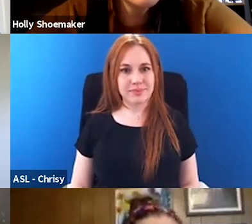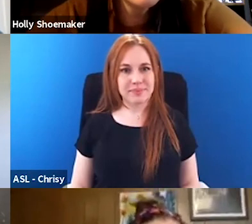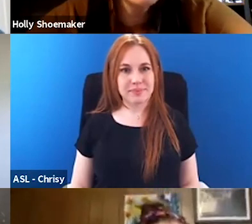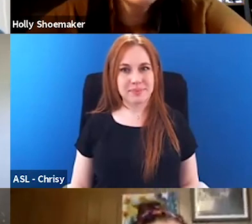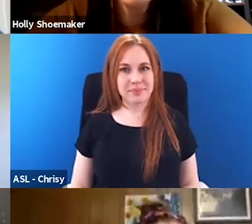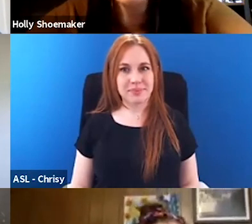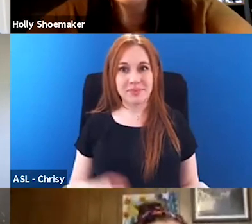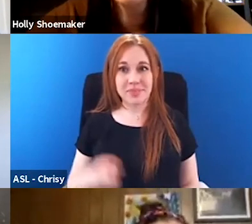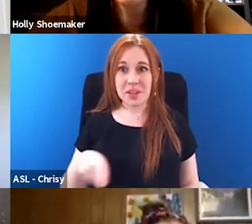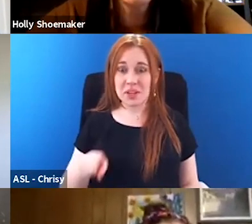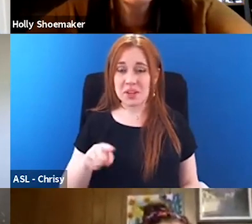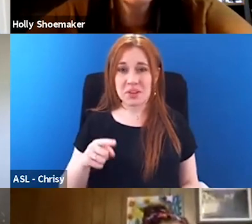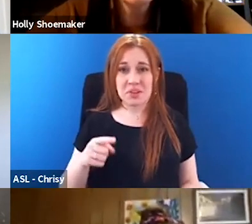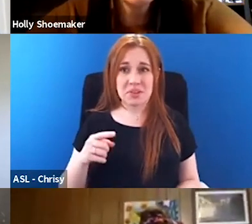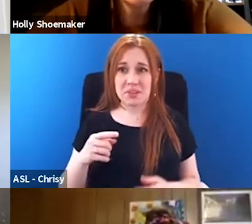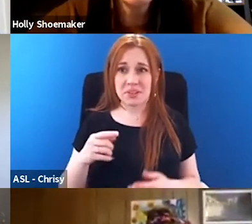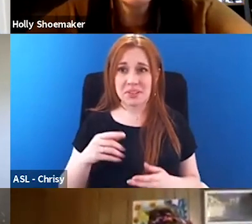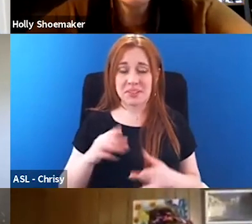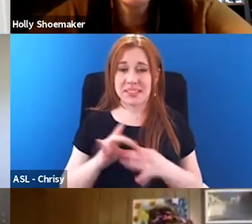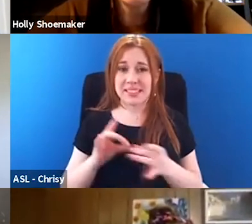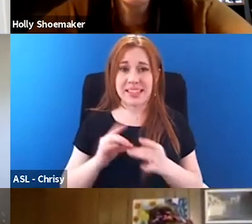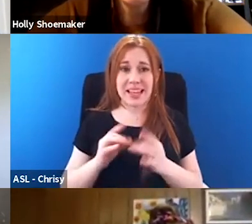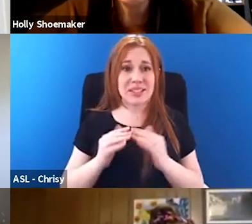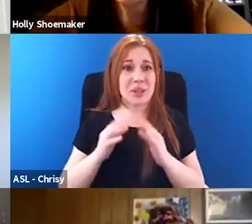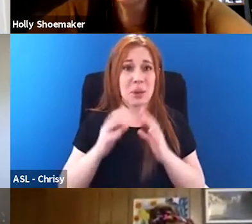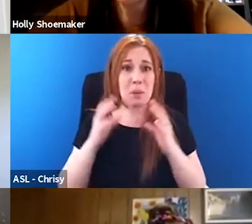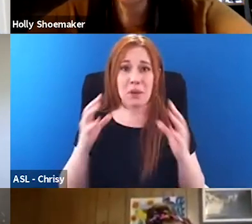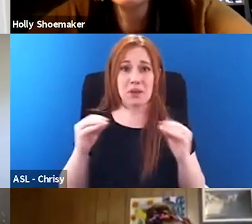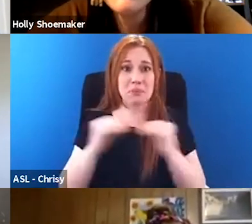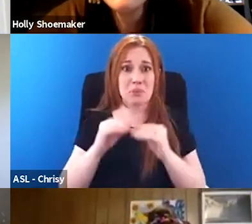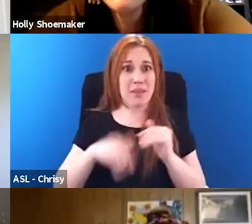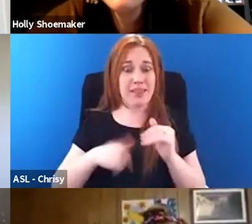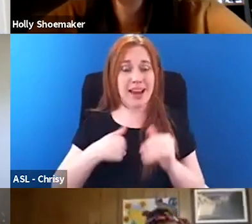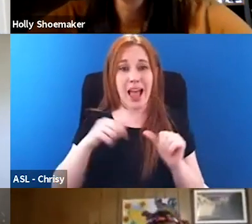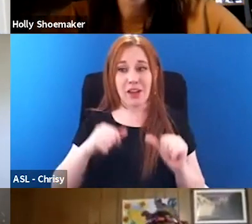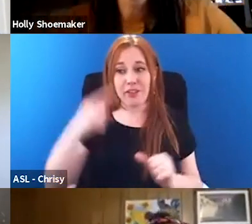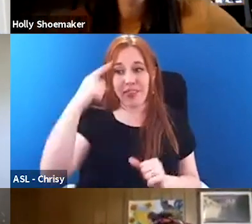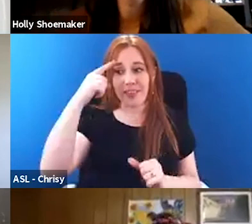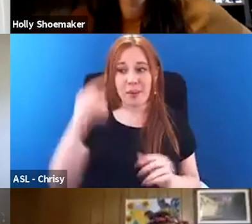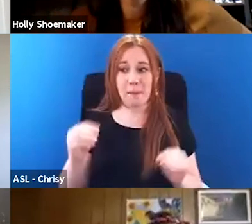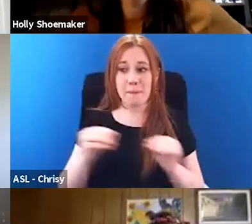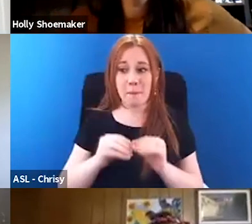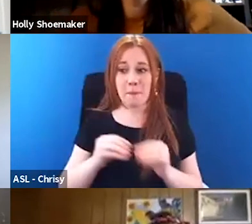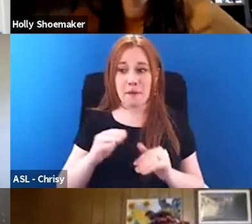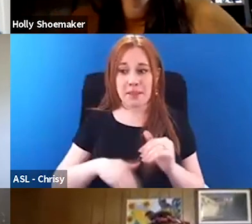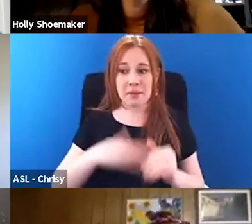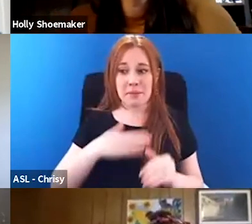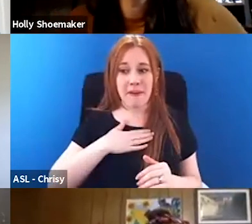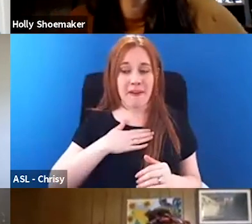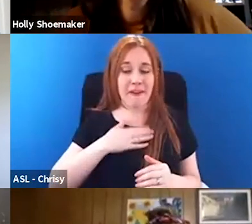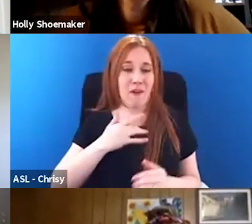You guys have said more than I could possibly say, so you've covered everything I had in my mind and heart as well.